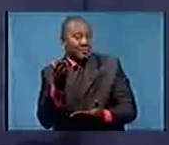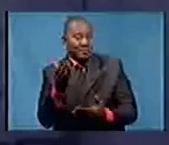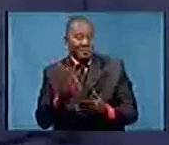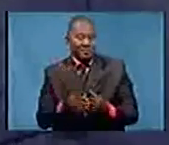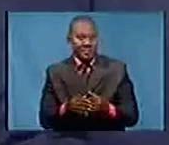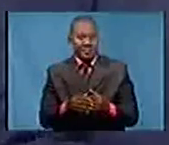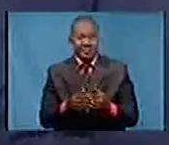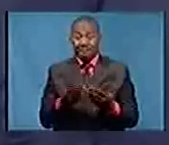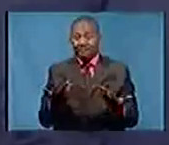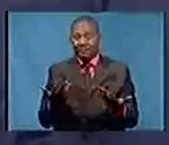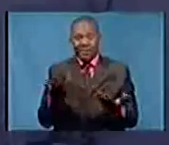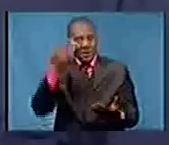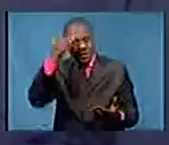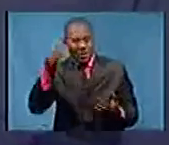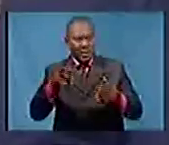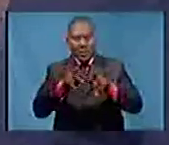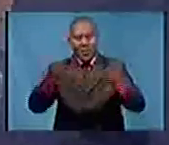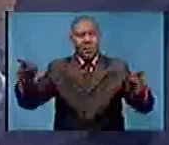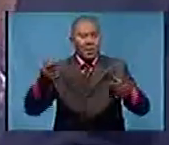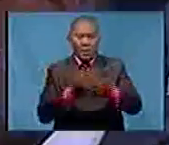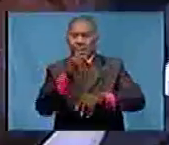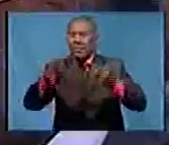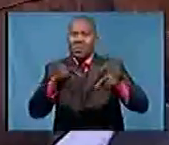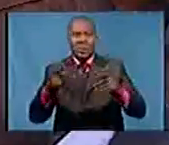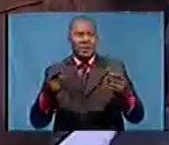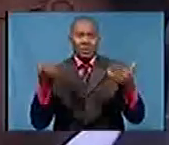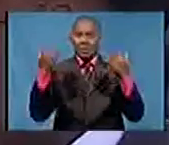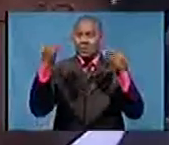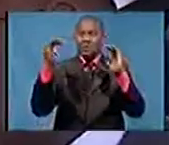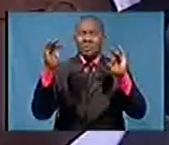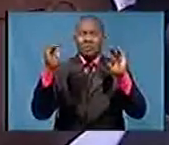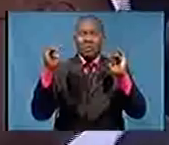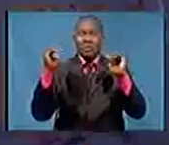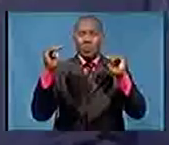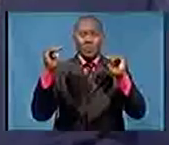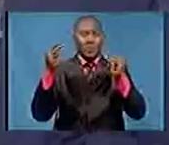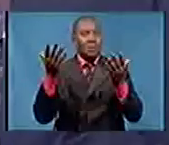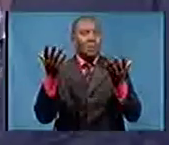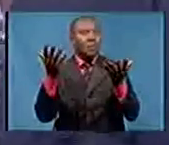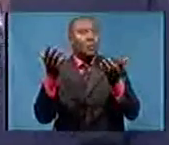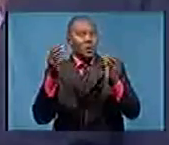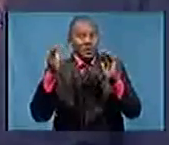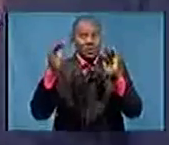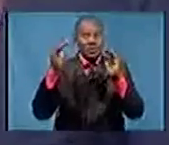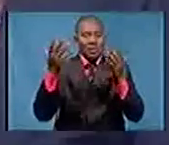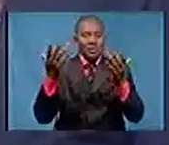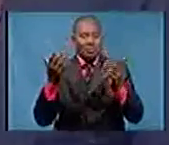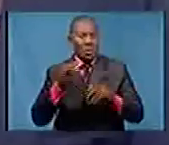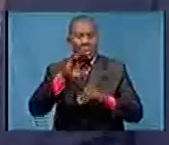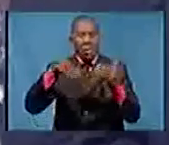the expectation that everybody appears, you know, everybody's talking about peace.